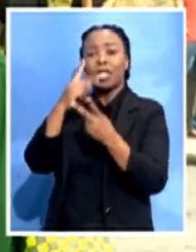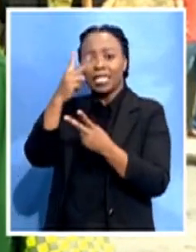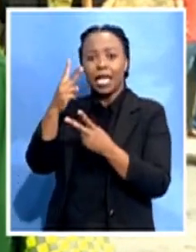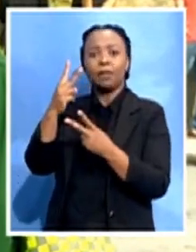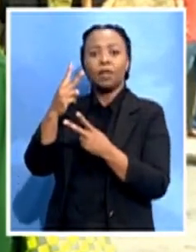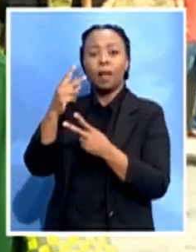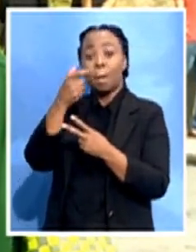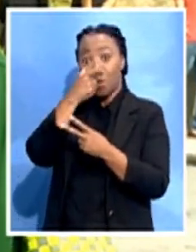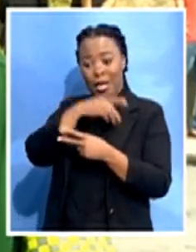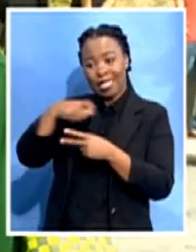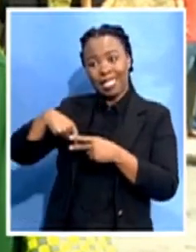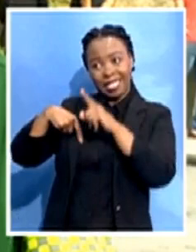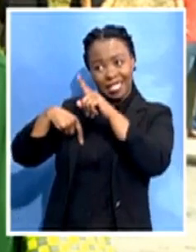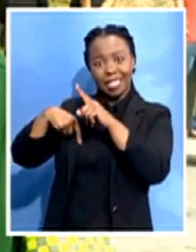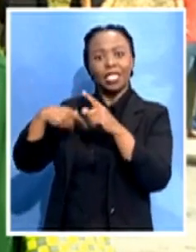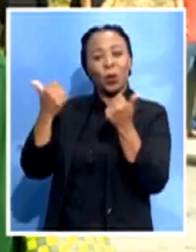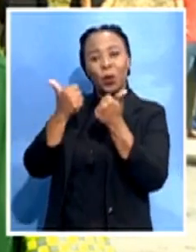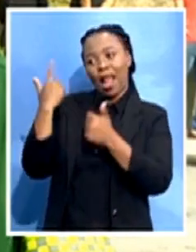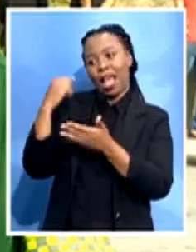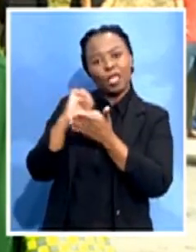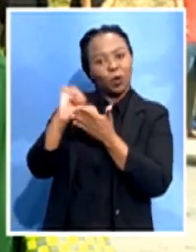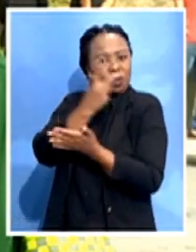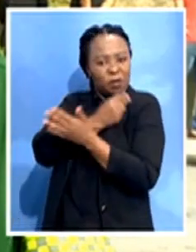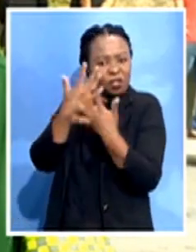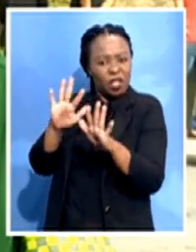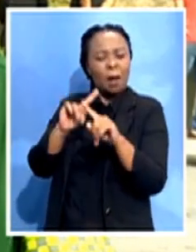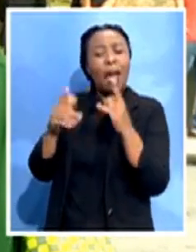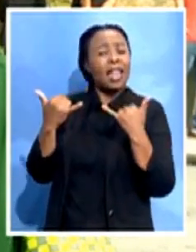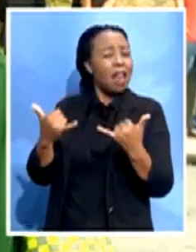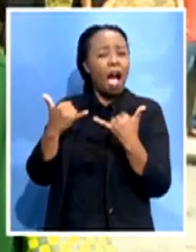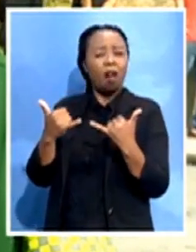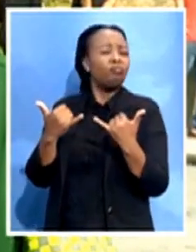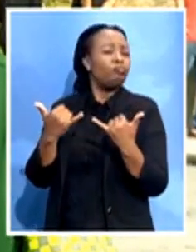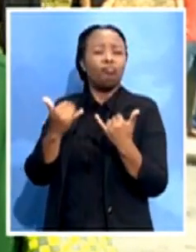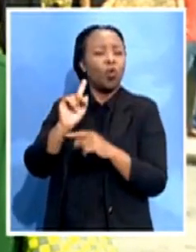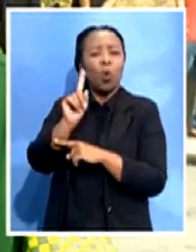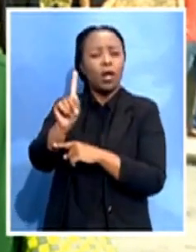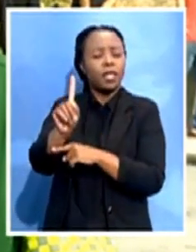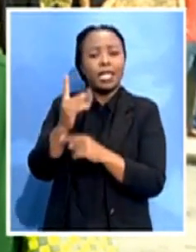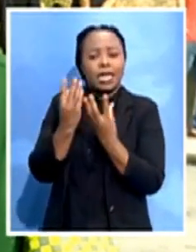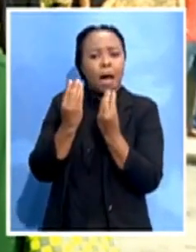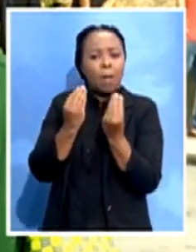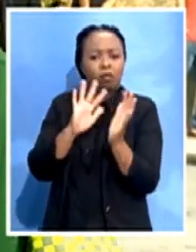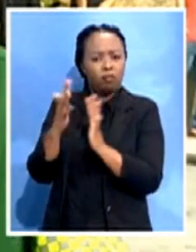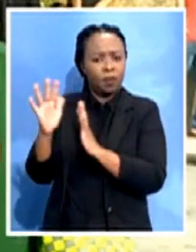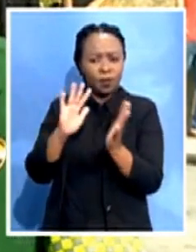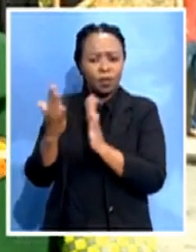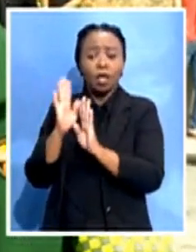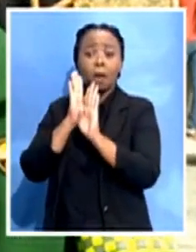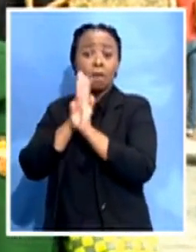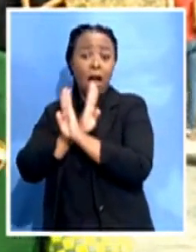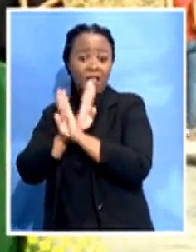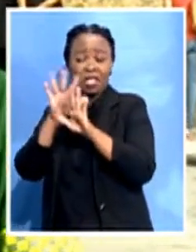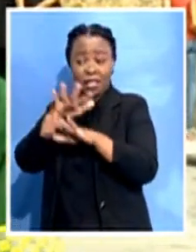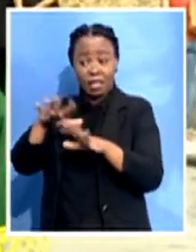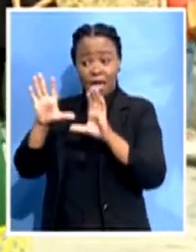week. Where are we standing at this present time in terms of the numbers in the private sector as we see doctors gathering outside here today? Yeah,